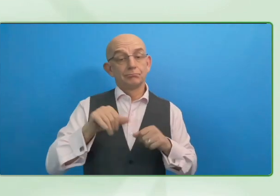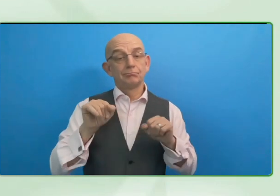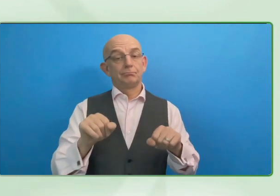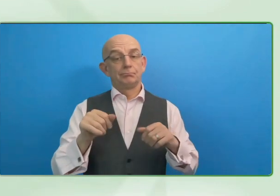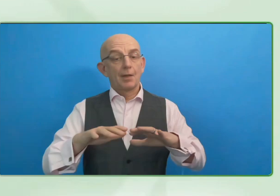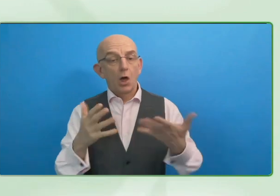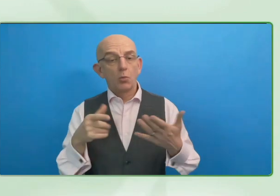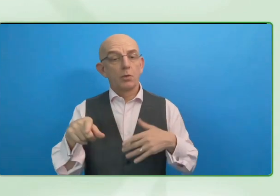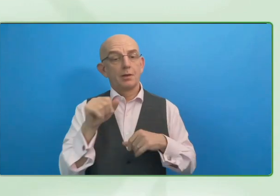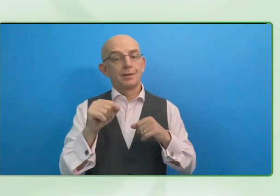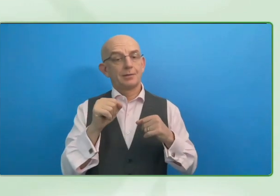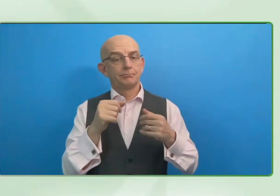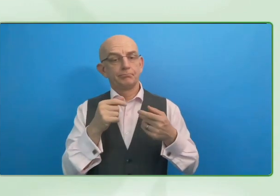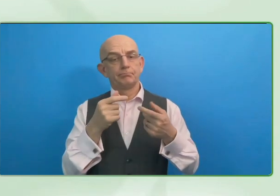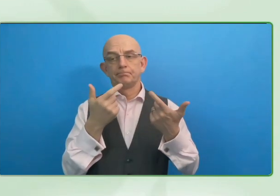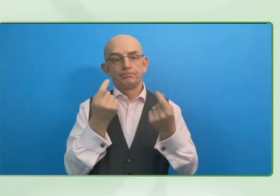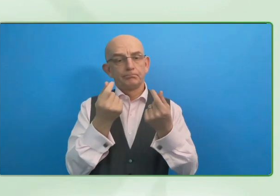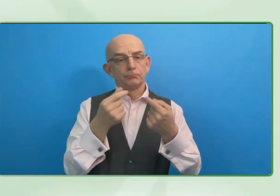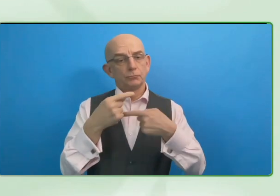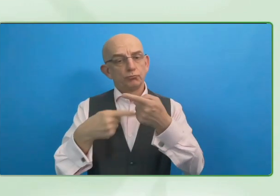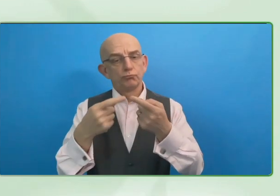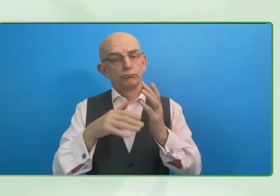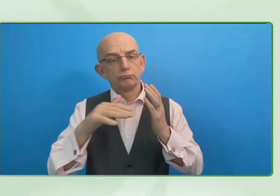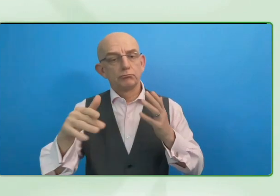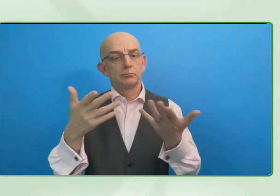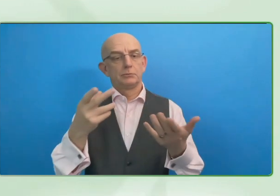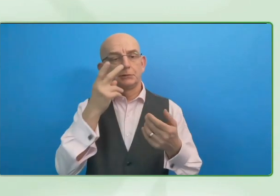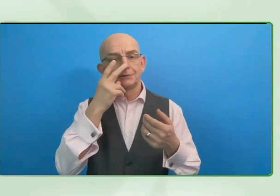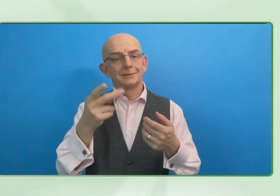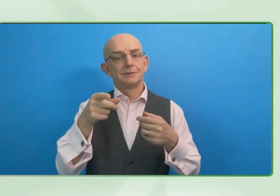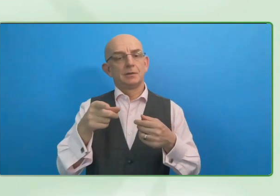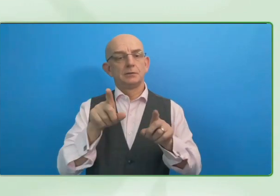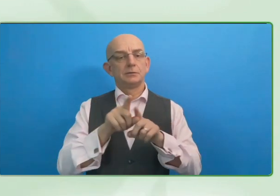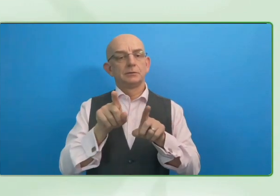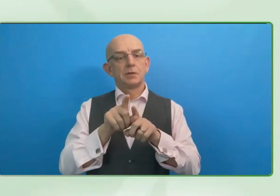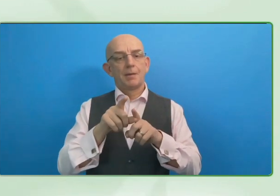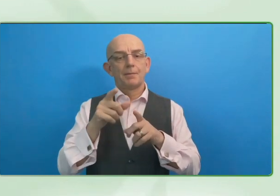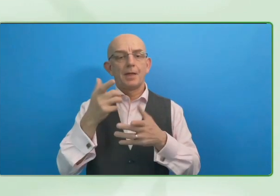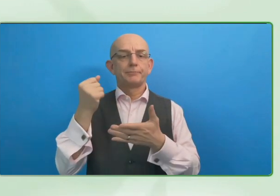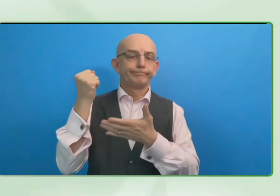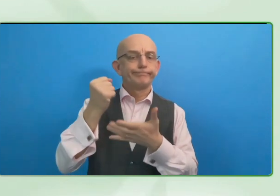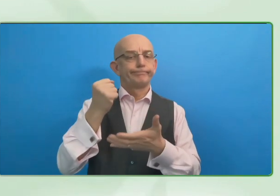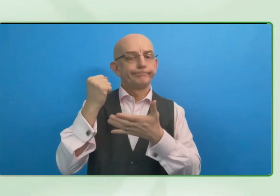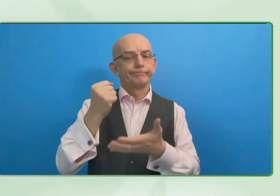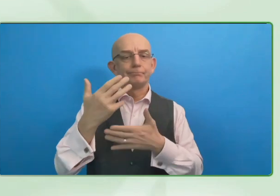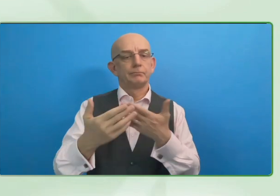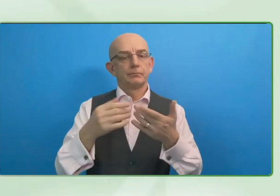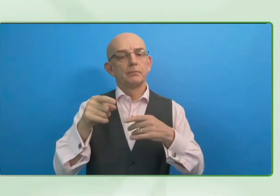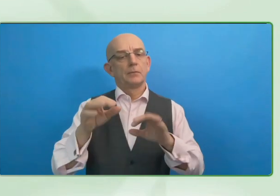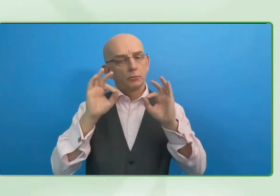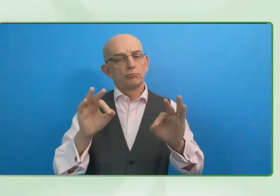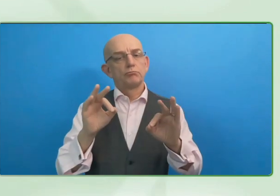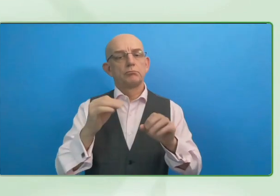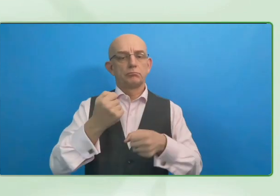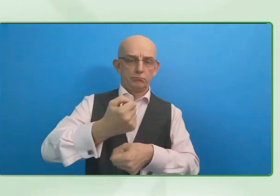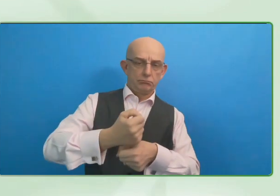have self-sustained earning model for their advocacy element, as well as facilitation for the deaf community. So yes,